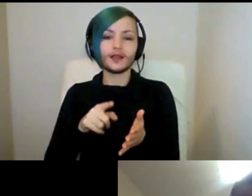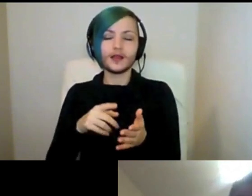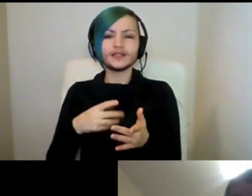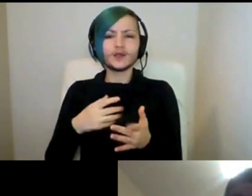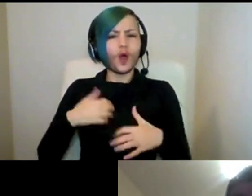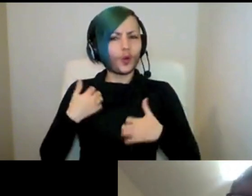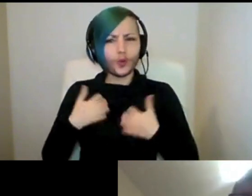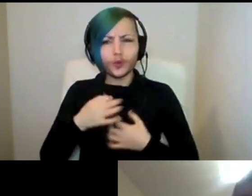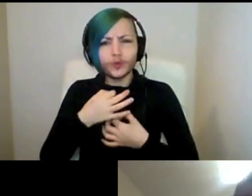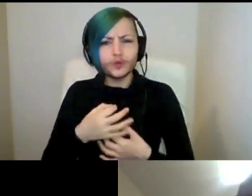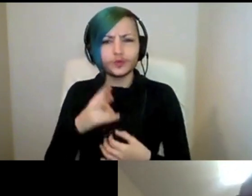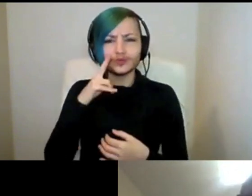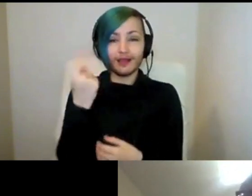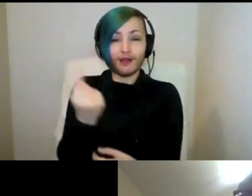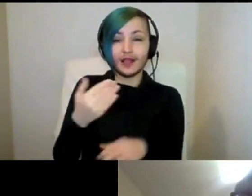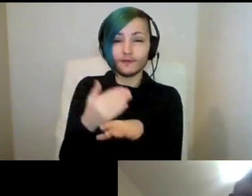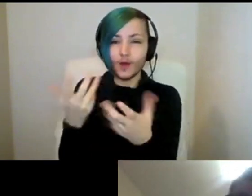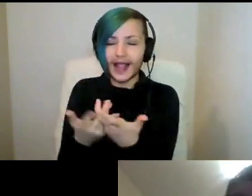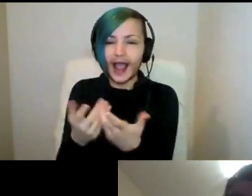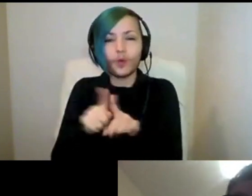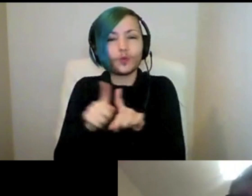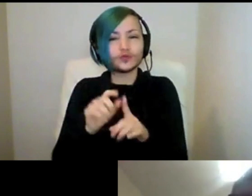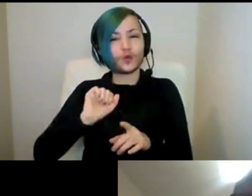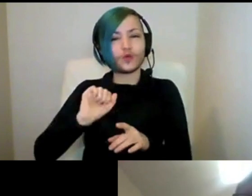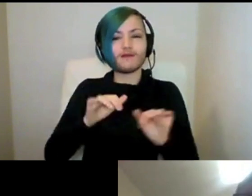how you as well, Charlotte, and other people move around